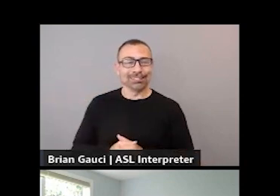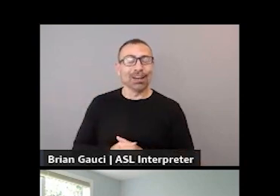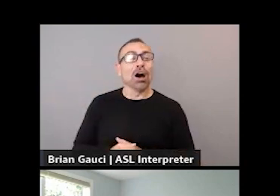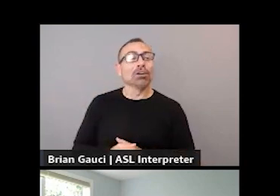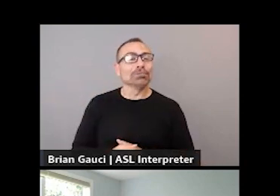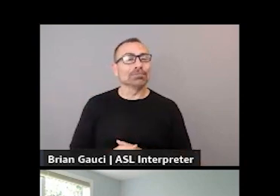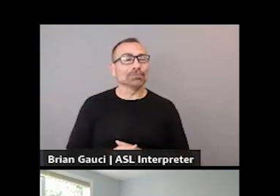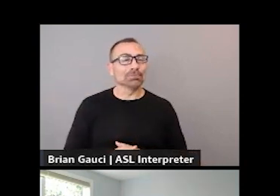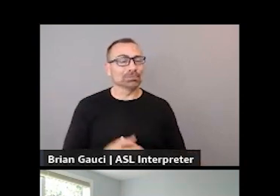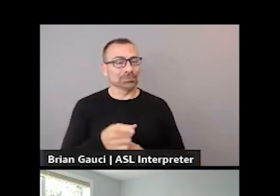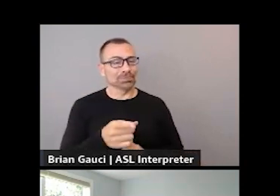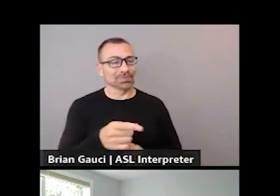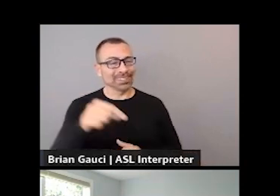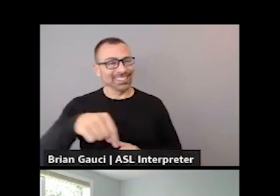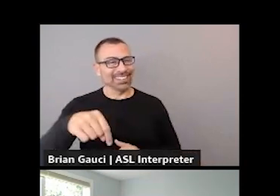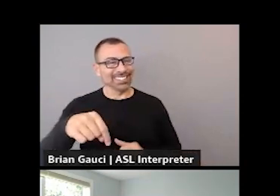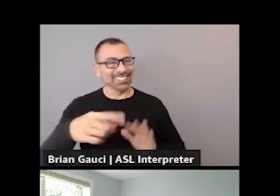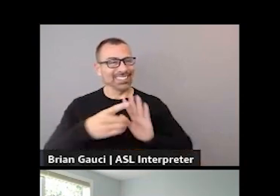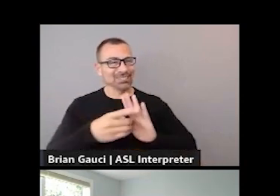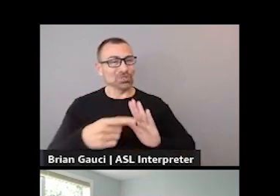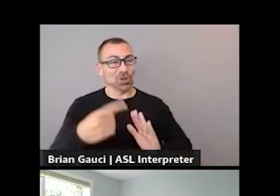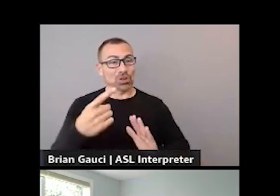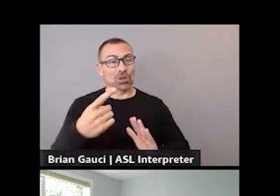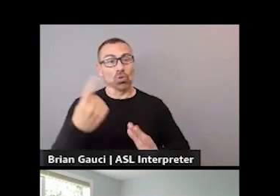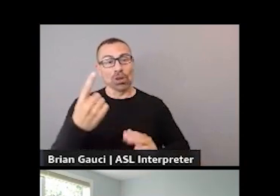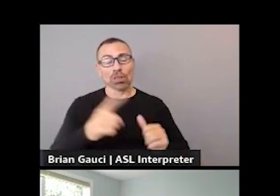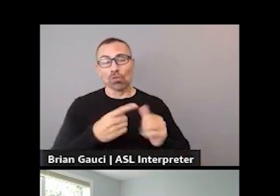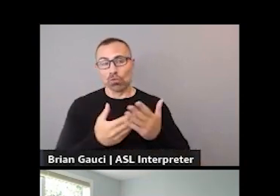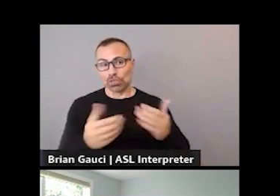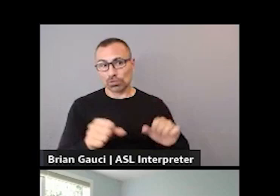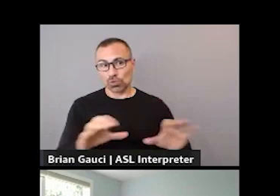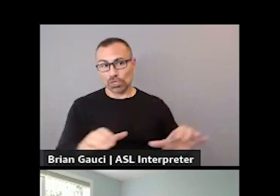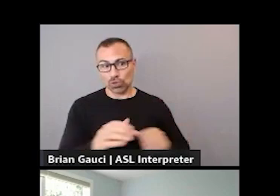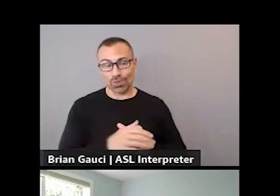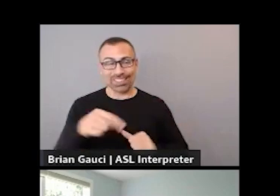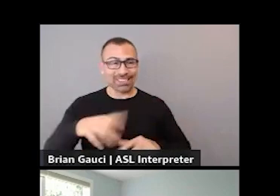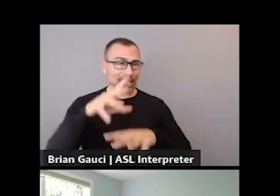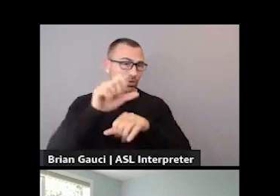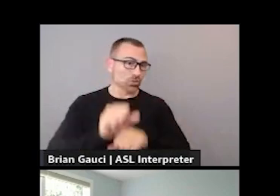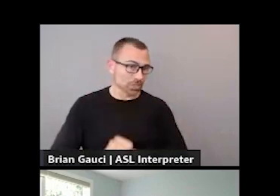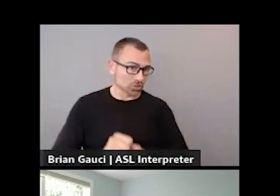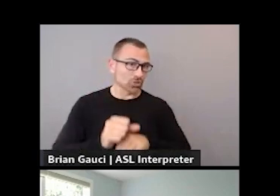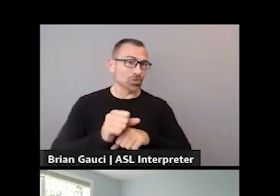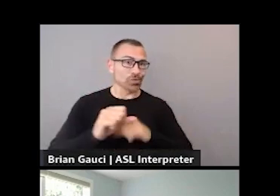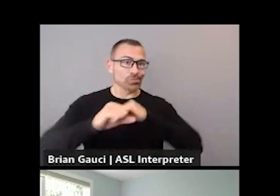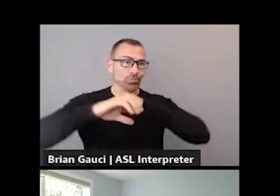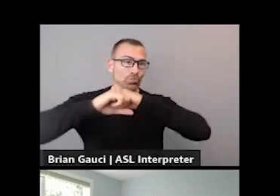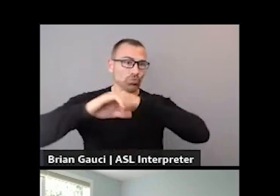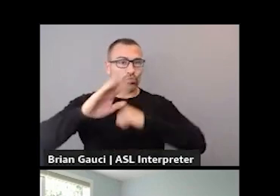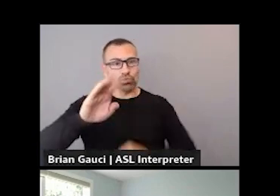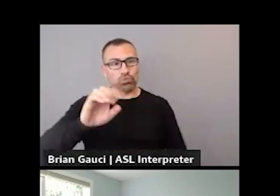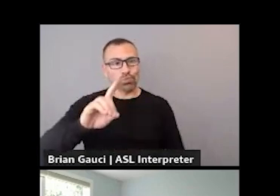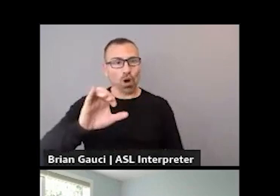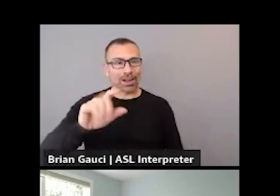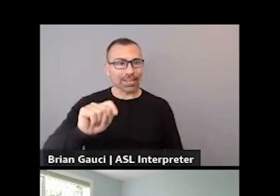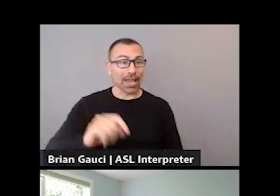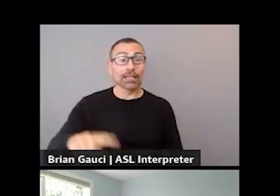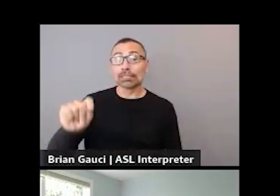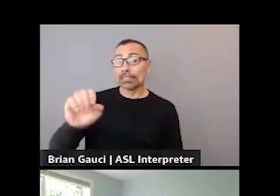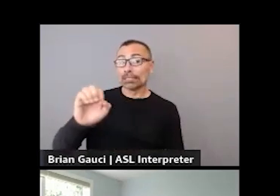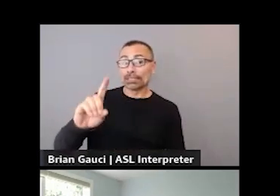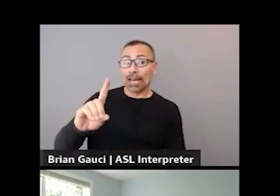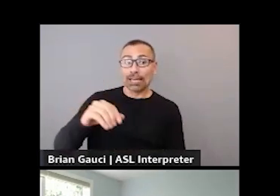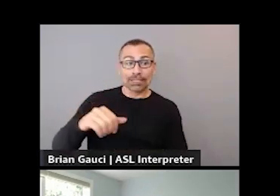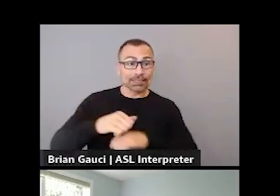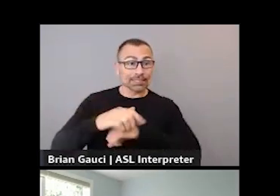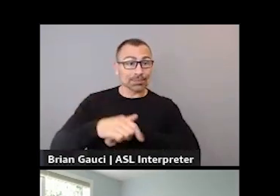so this is demonstrating one of the first things we can do. So this is like a traditional broadcast. Todd's sending me his video right now.